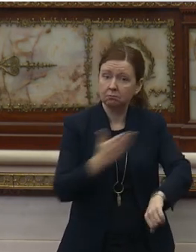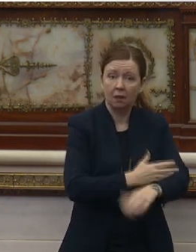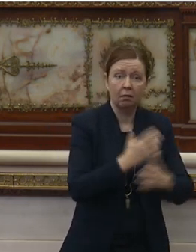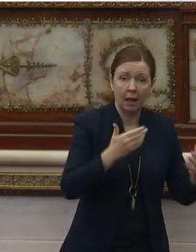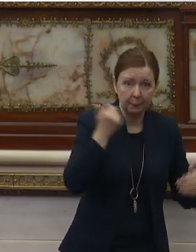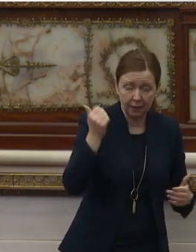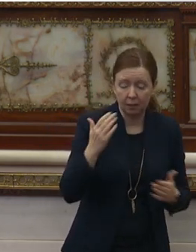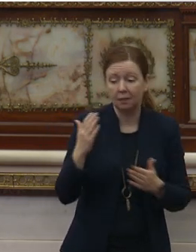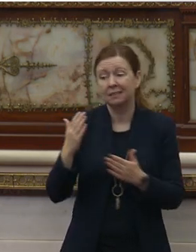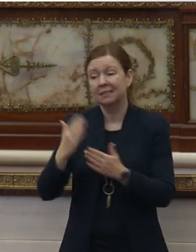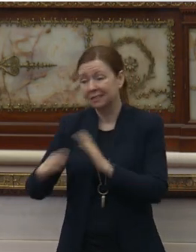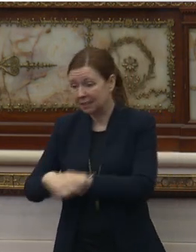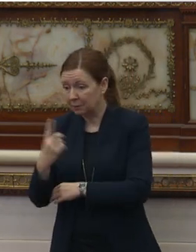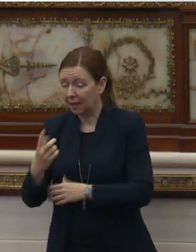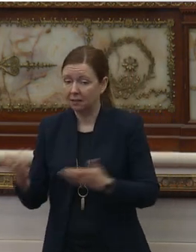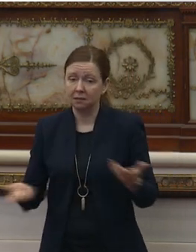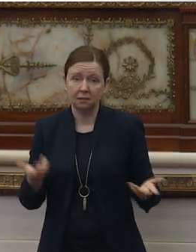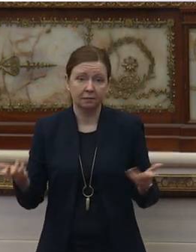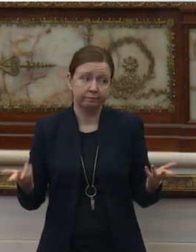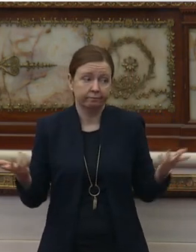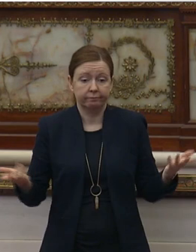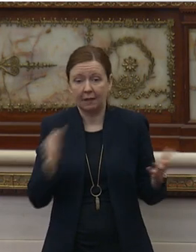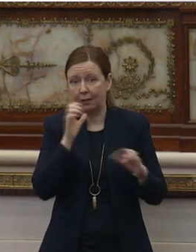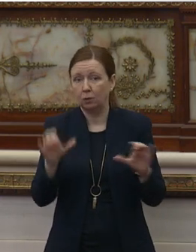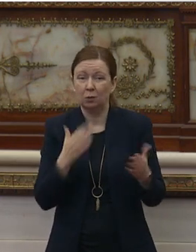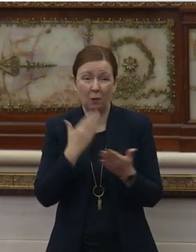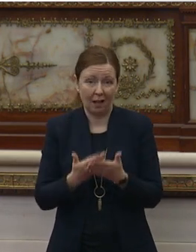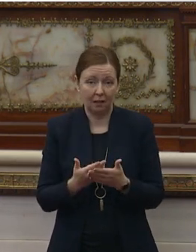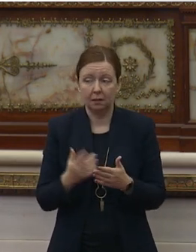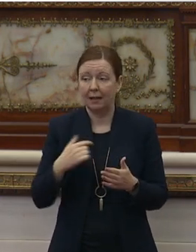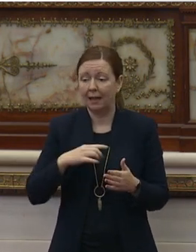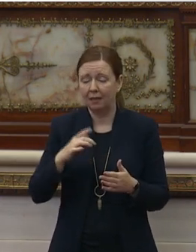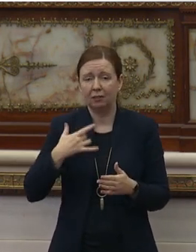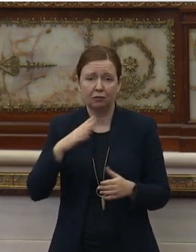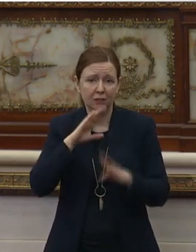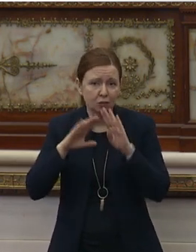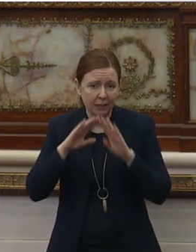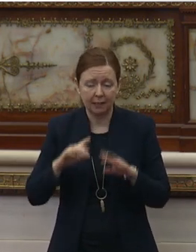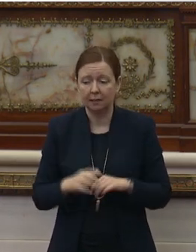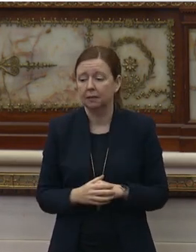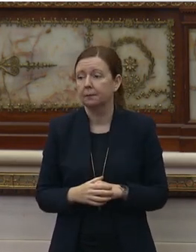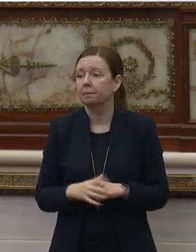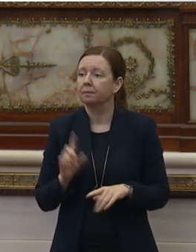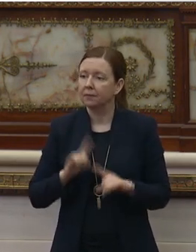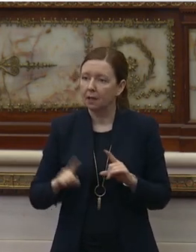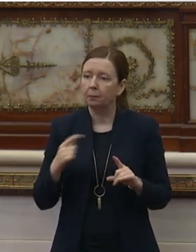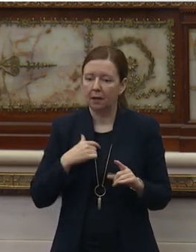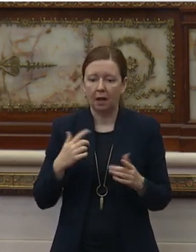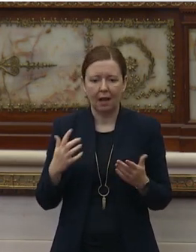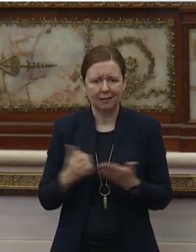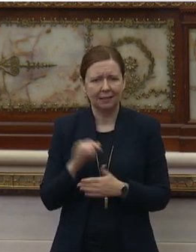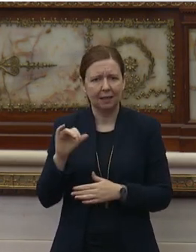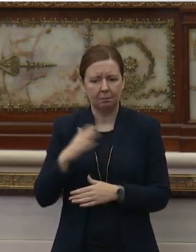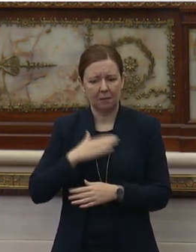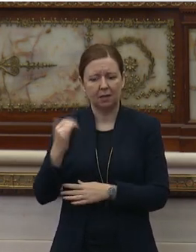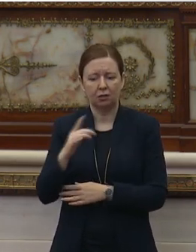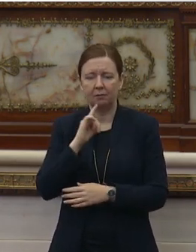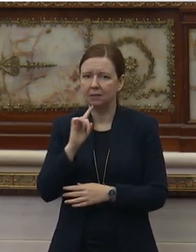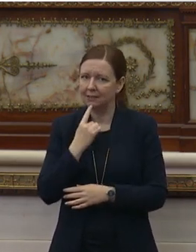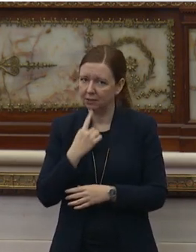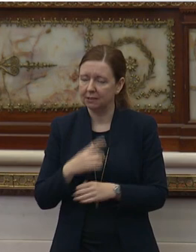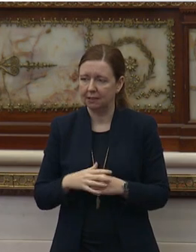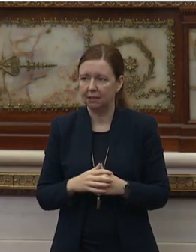some days I don't do as well and I'm frustrated. But I take this job